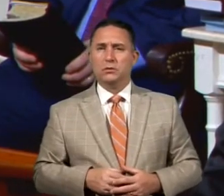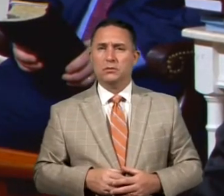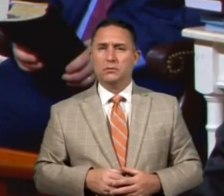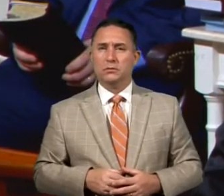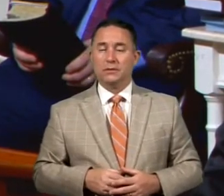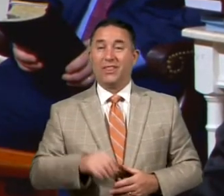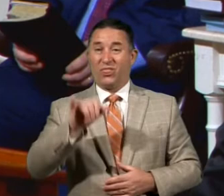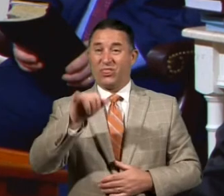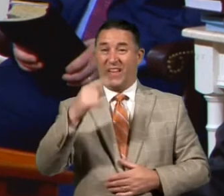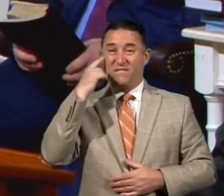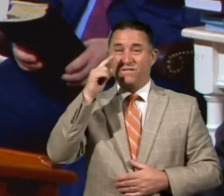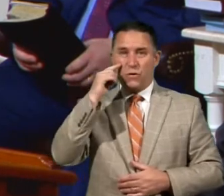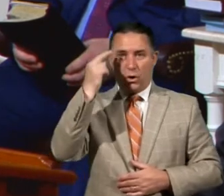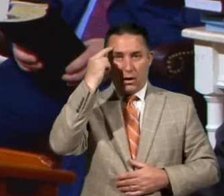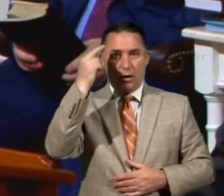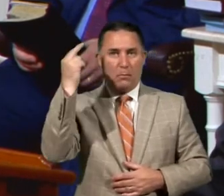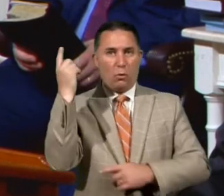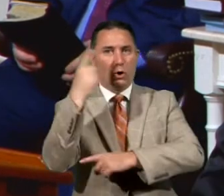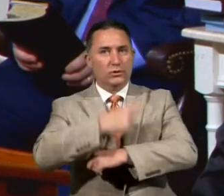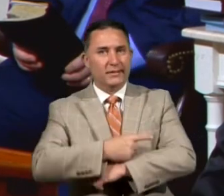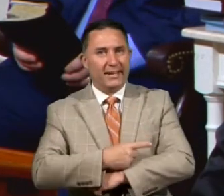That's what Memorial Day is about.